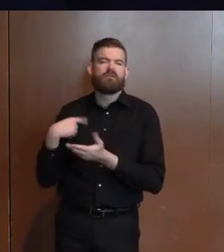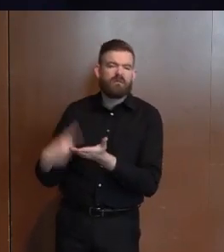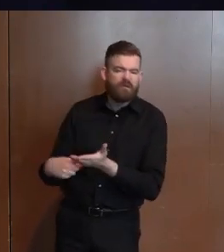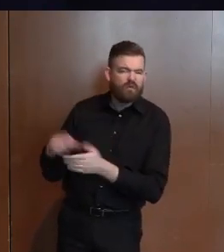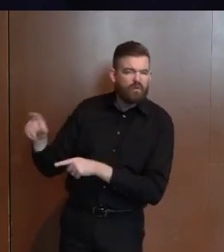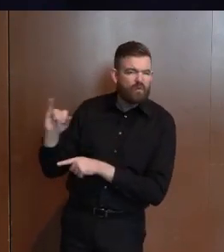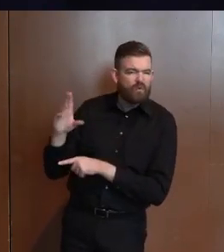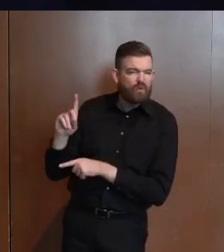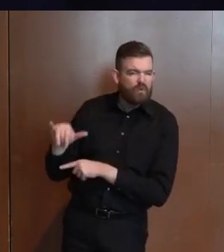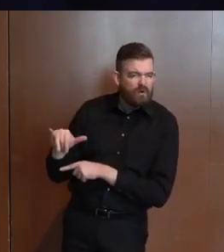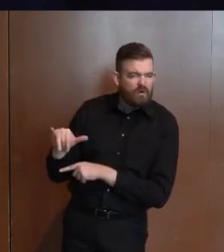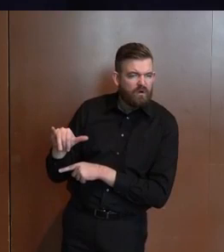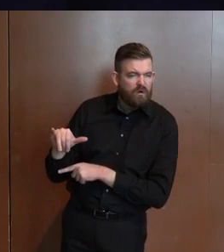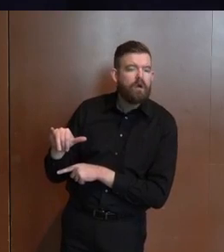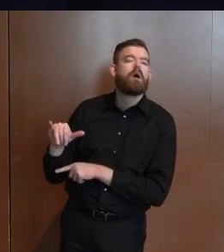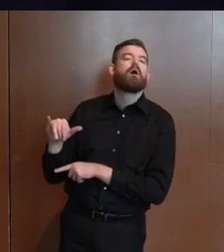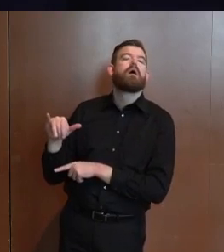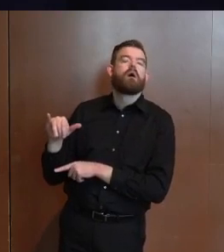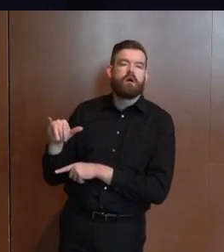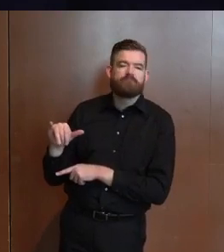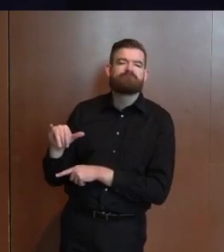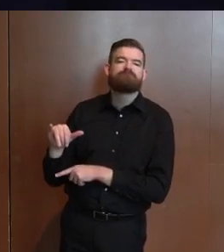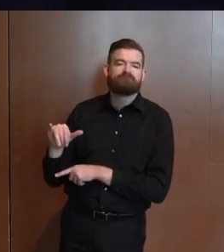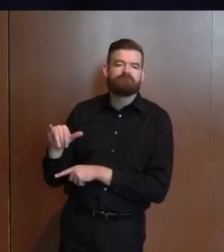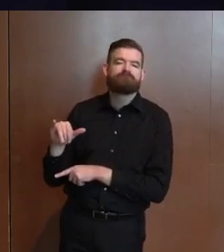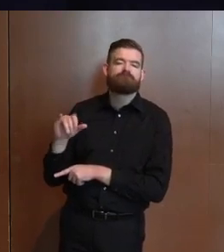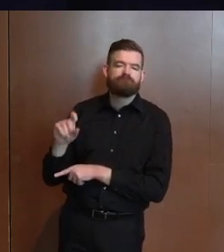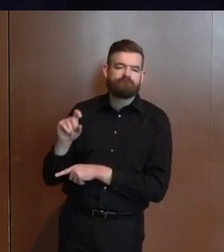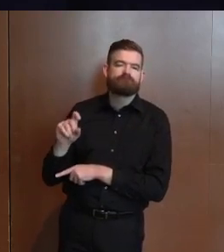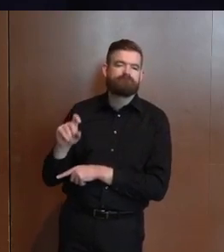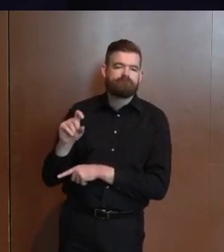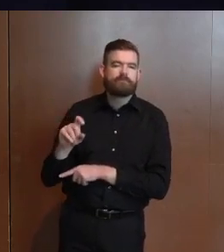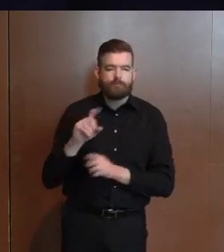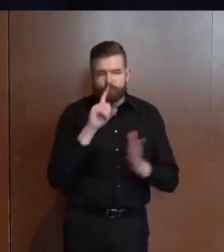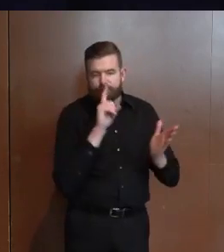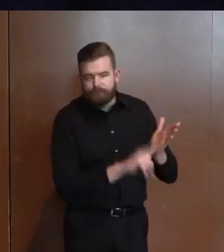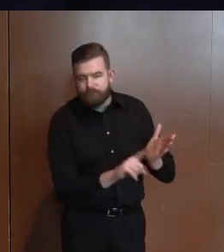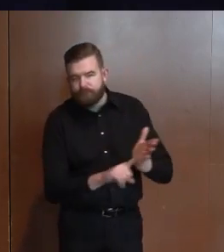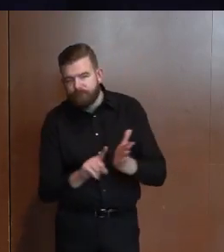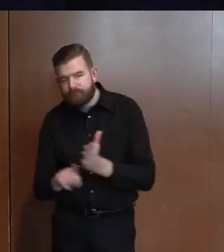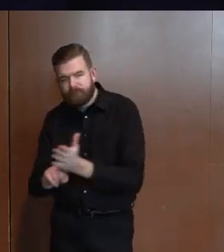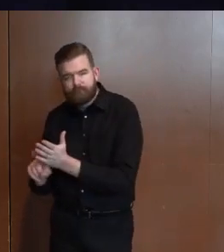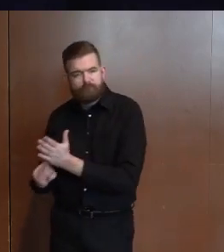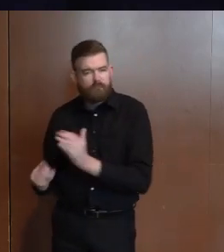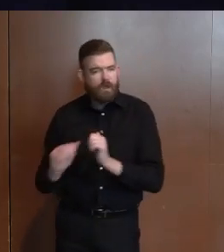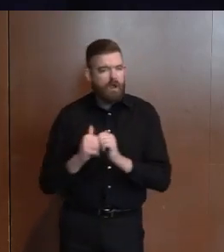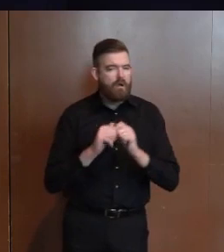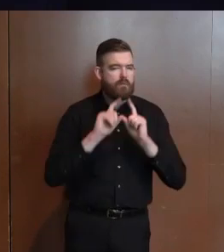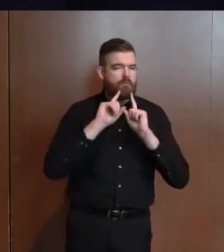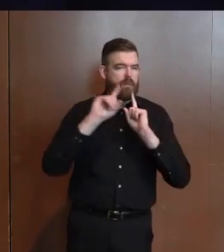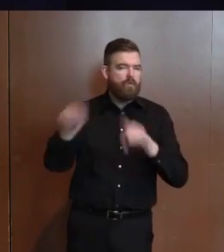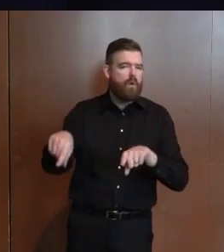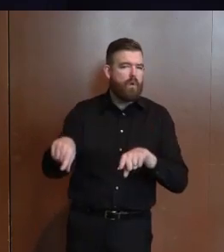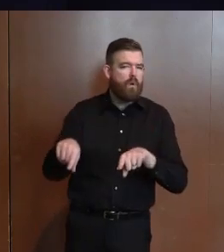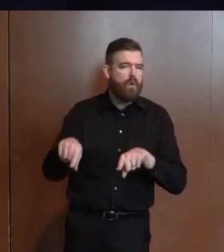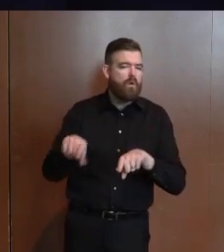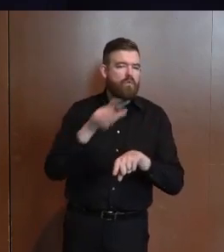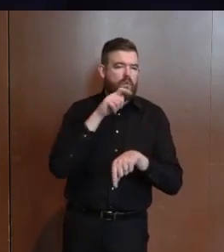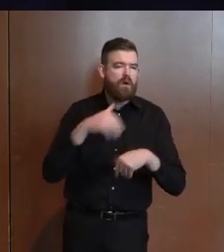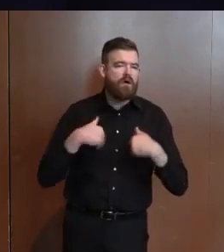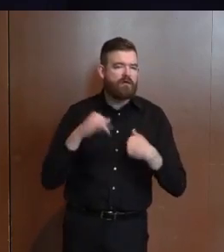curtain, because I think it needs to be reassessed. That idea of the central repository at the county was going to be a